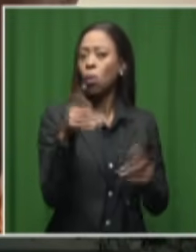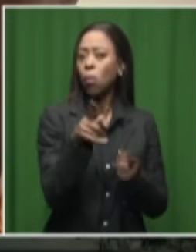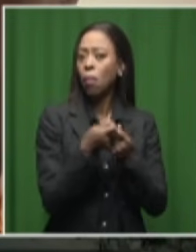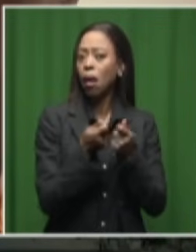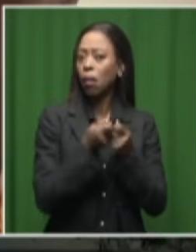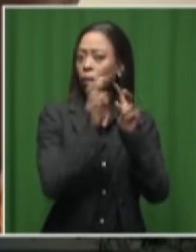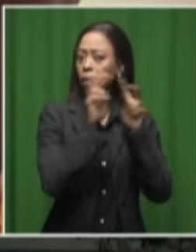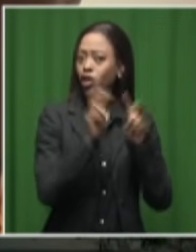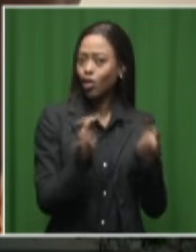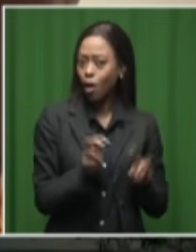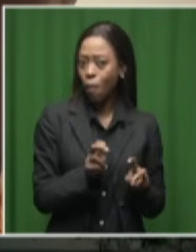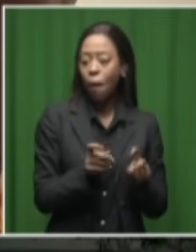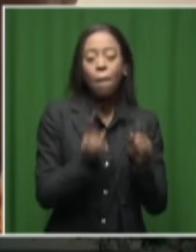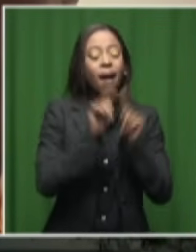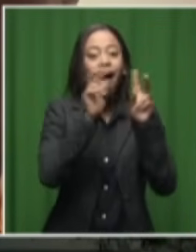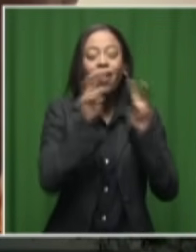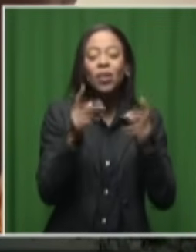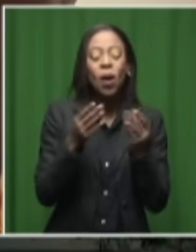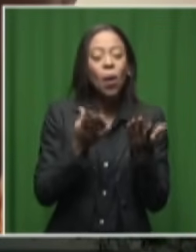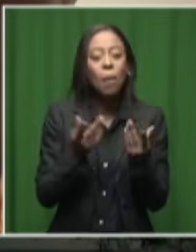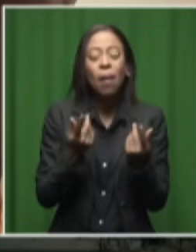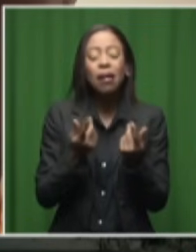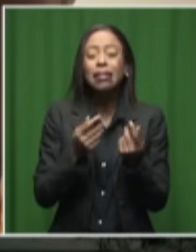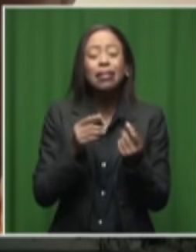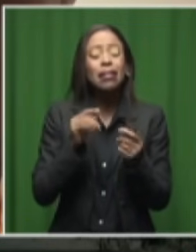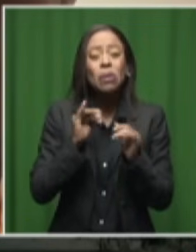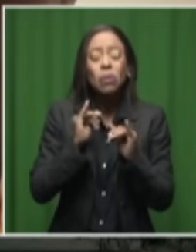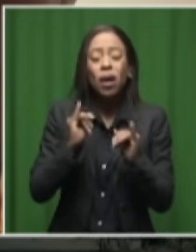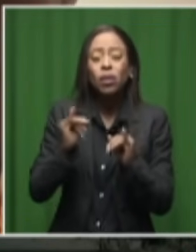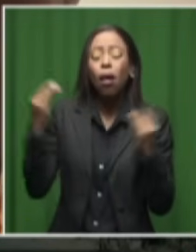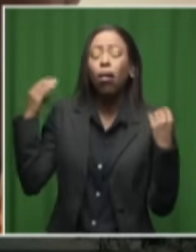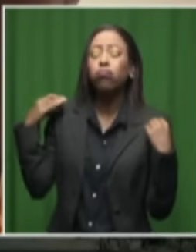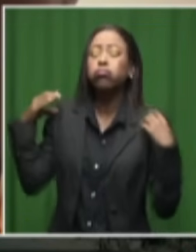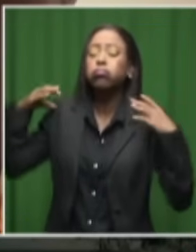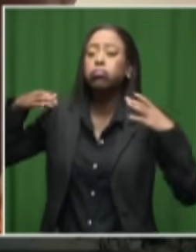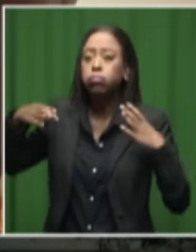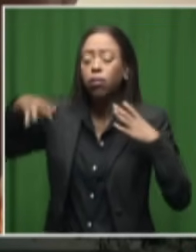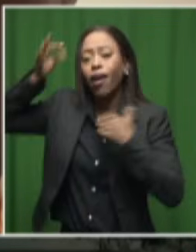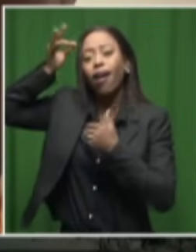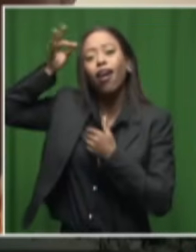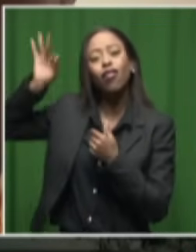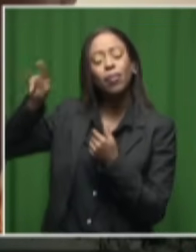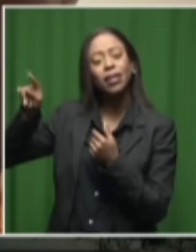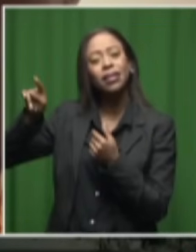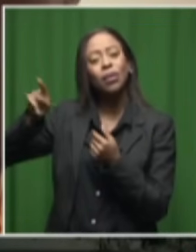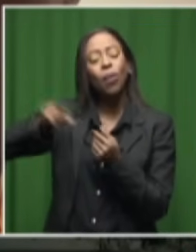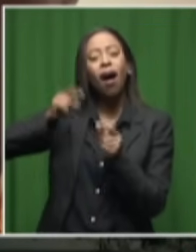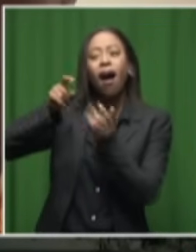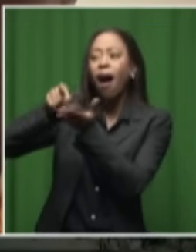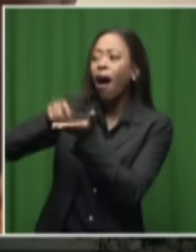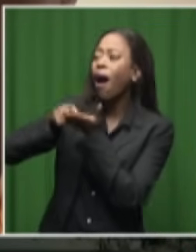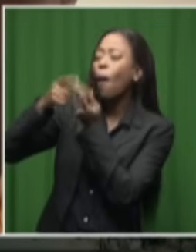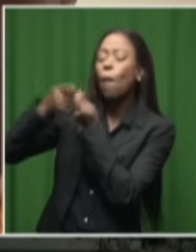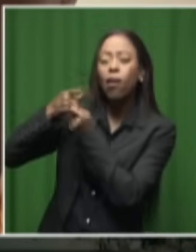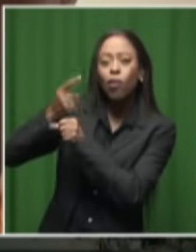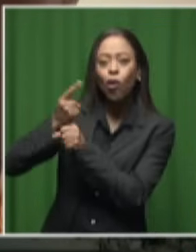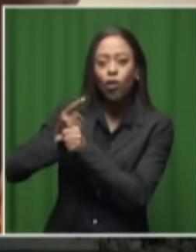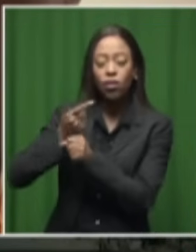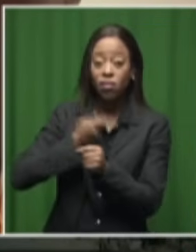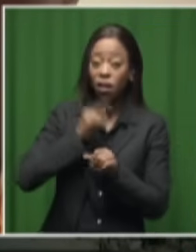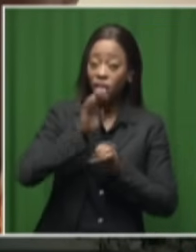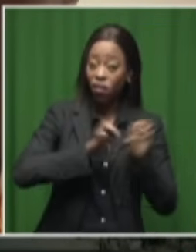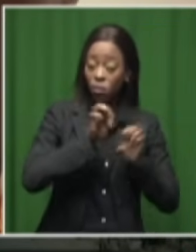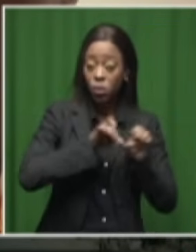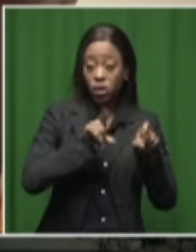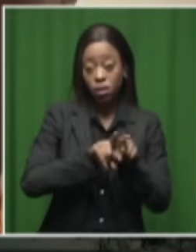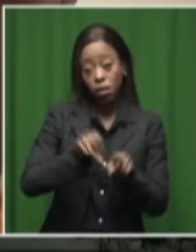an entity that is already such a huge drain on the fiscus? These are some of the things that people look at. You take the